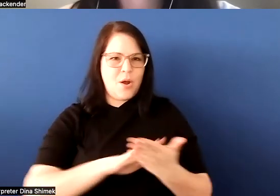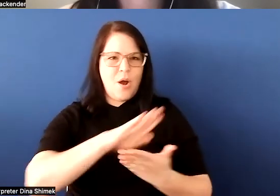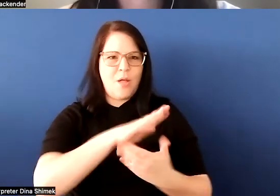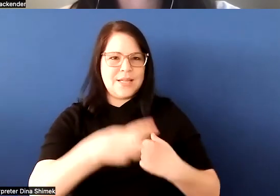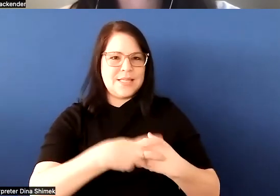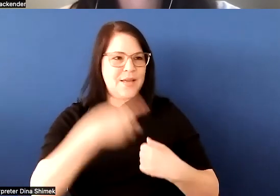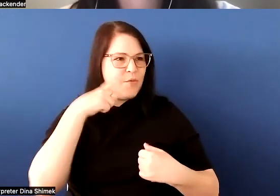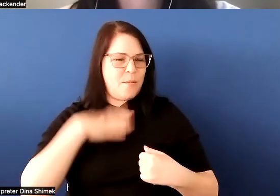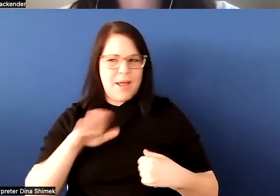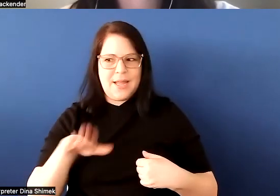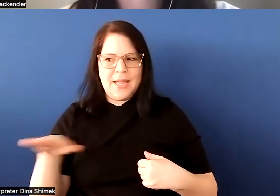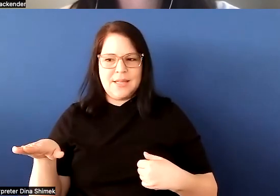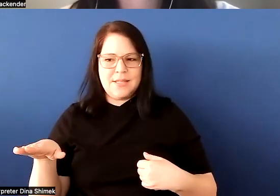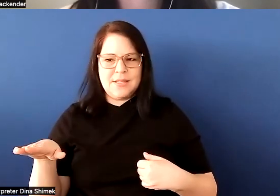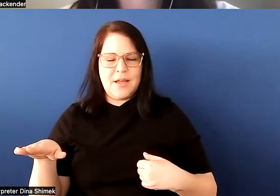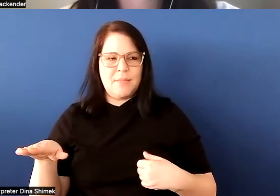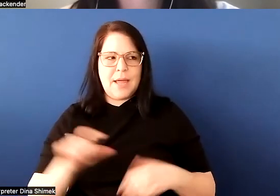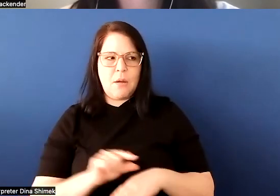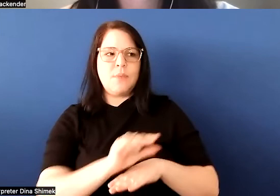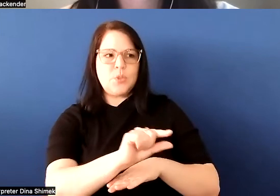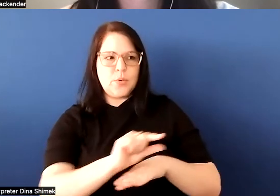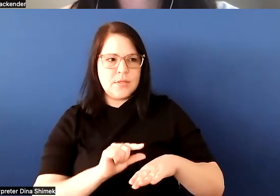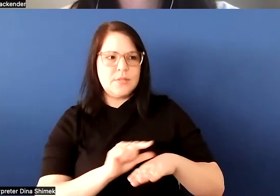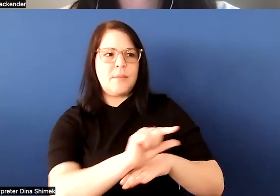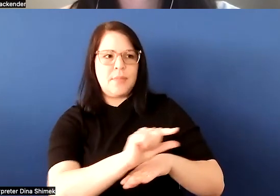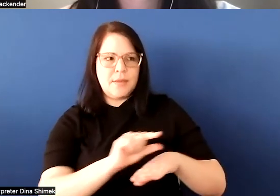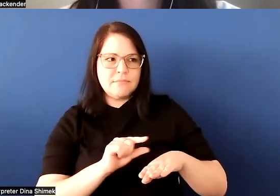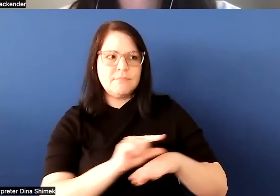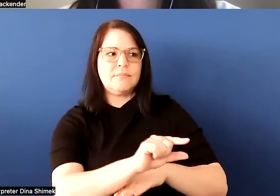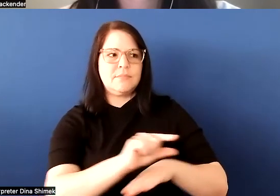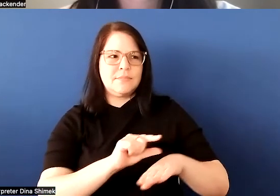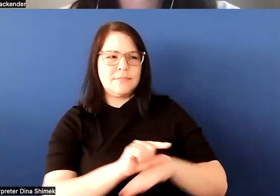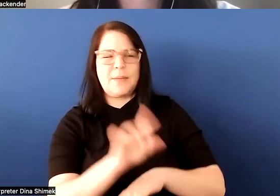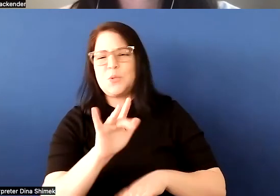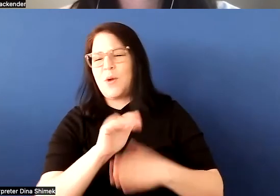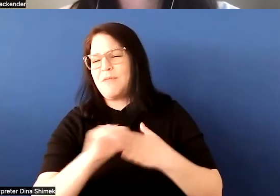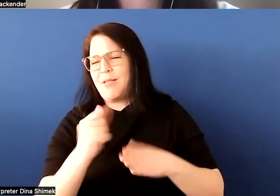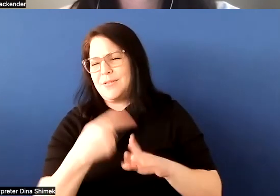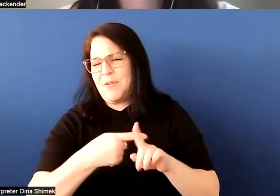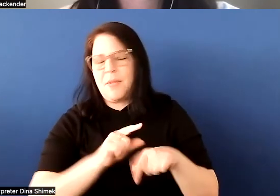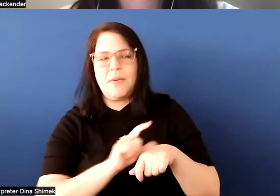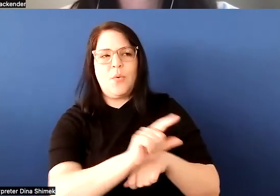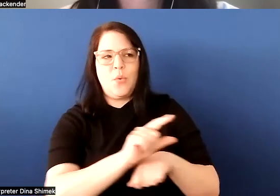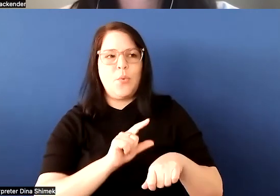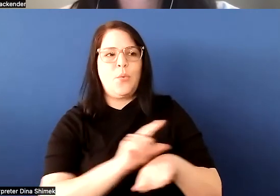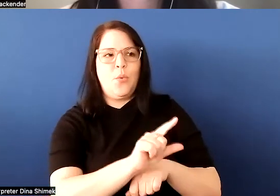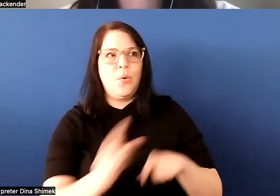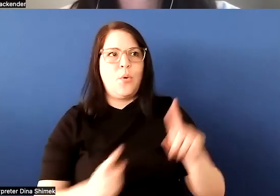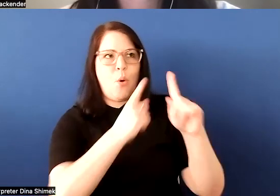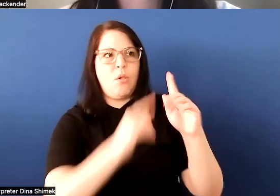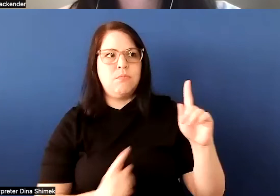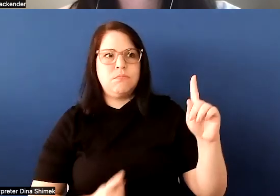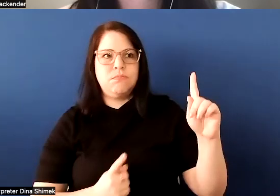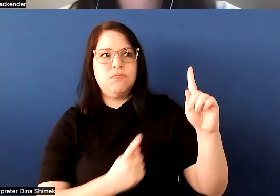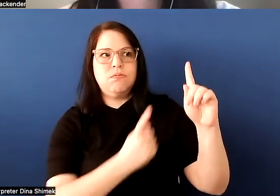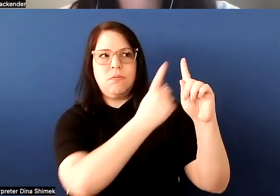for my kids, to know that I'm doing something, although it's just $25 a month I'm putting into each of their accounts. It's something